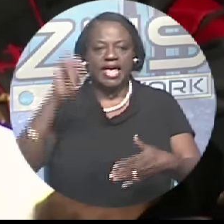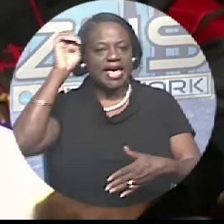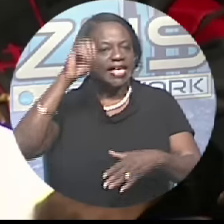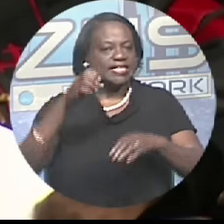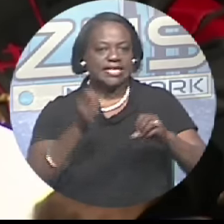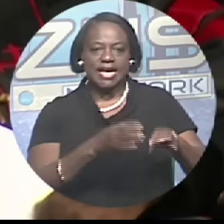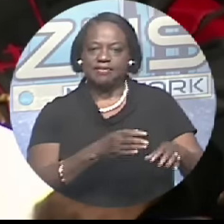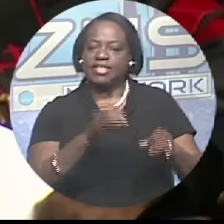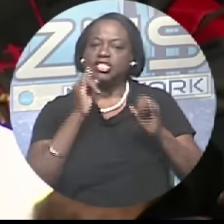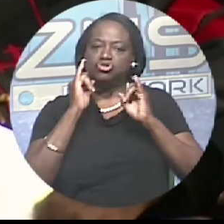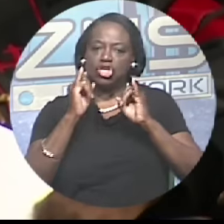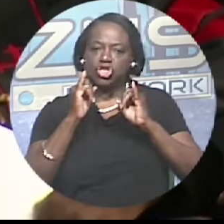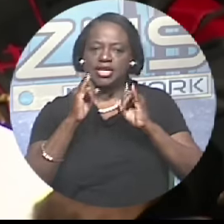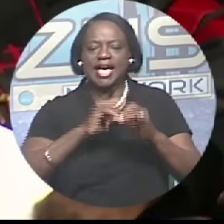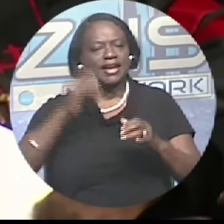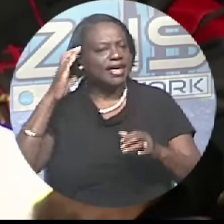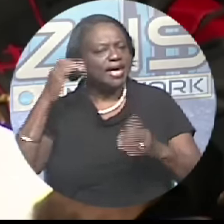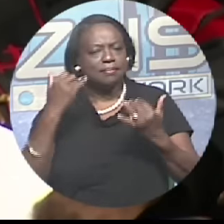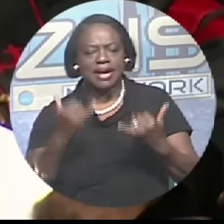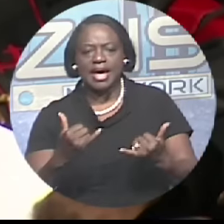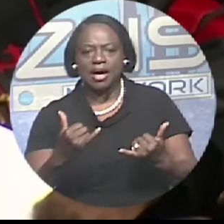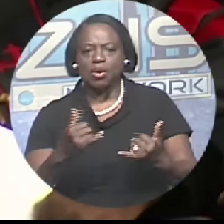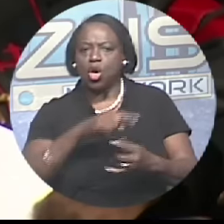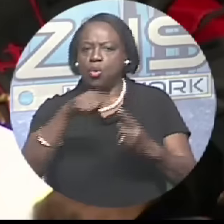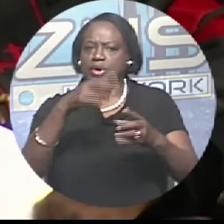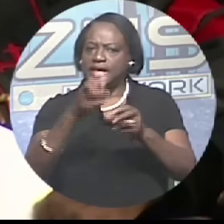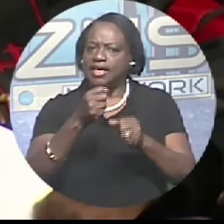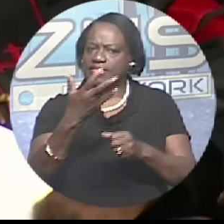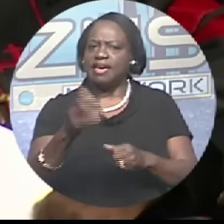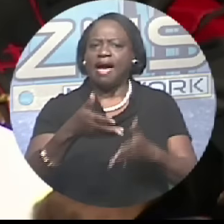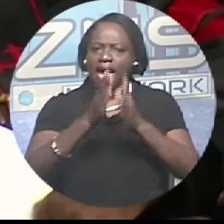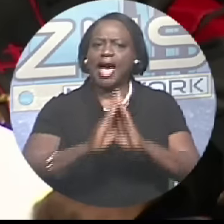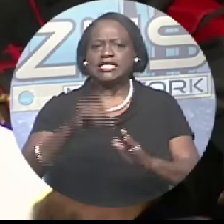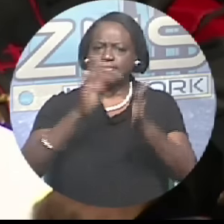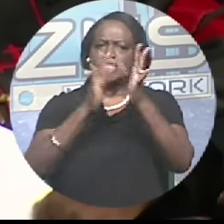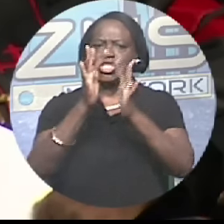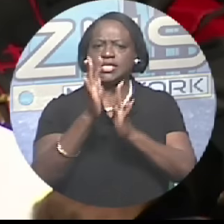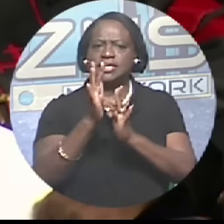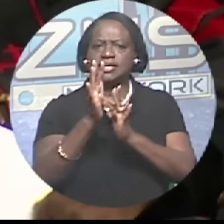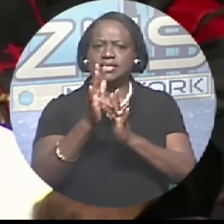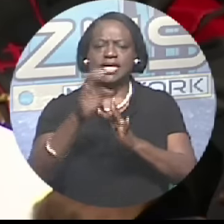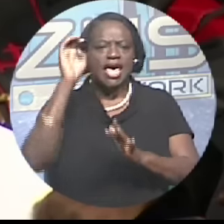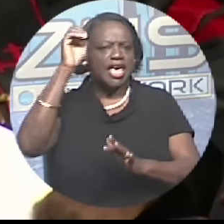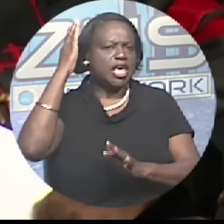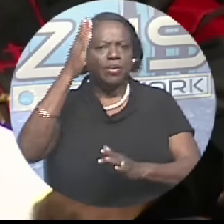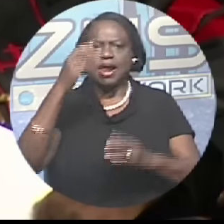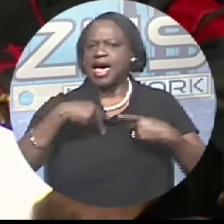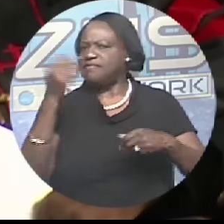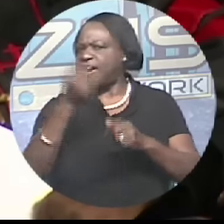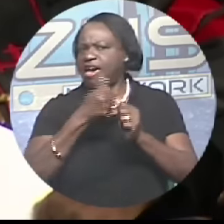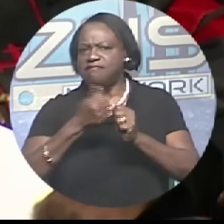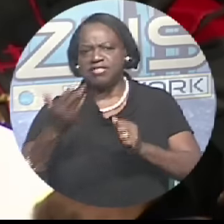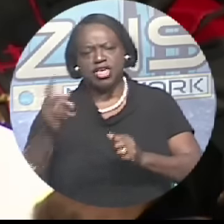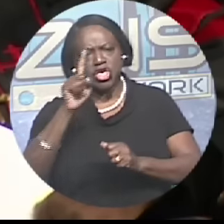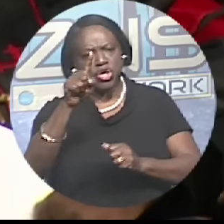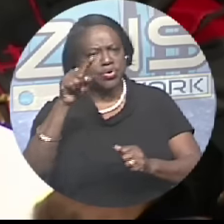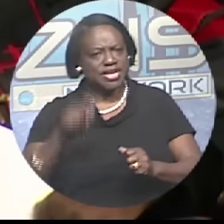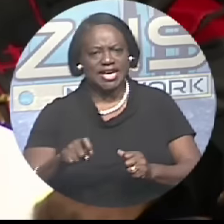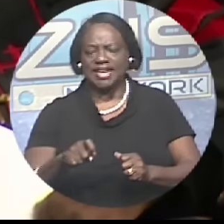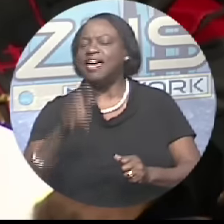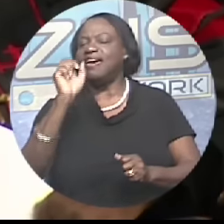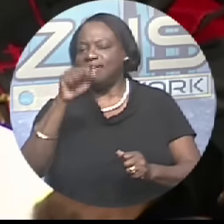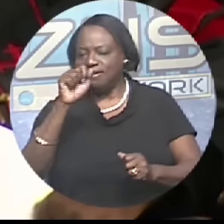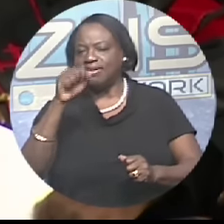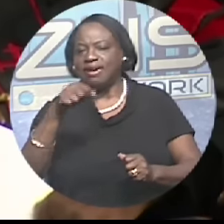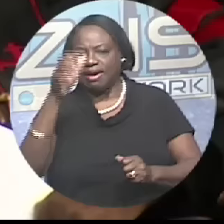the instructions. I can hear him now. When you get there, ask for Jesus. He will have everything you need. Yeah,